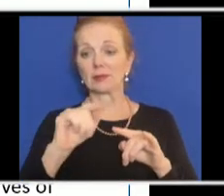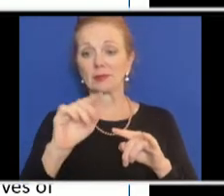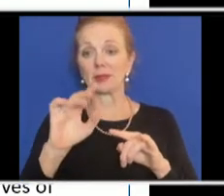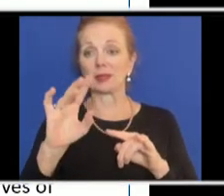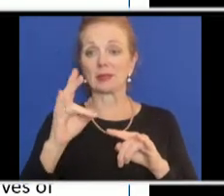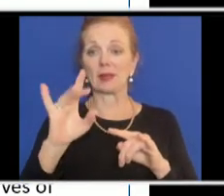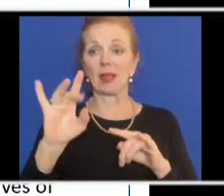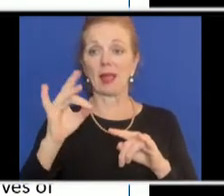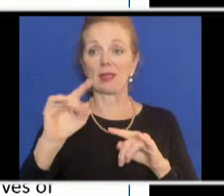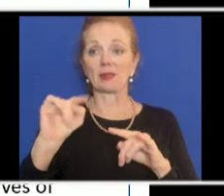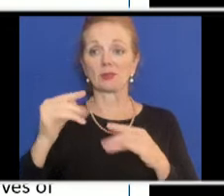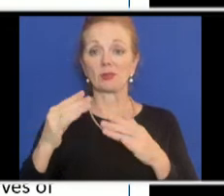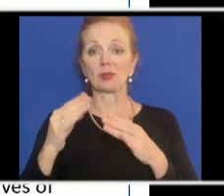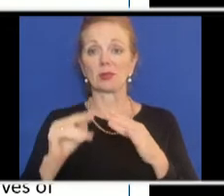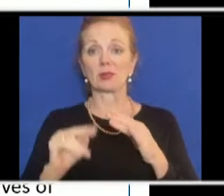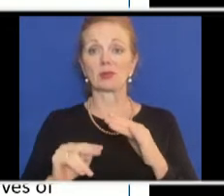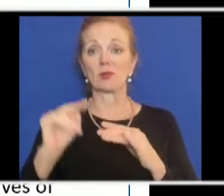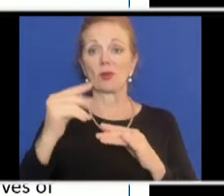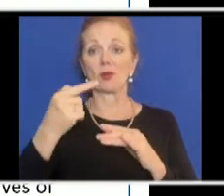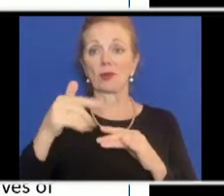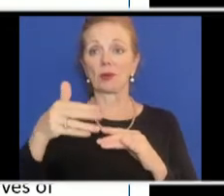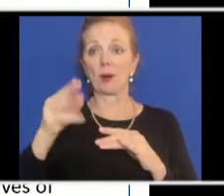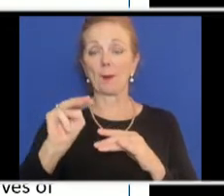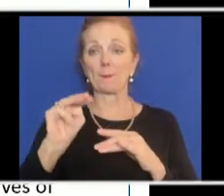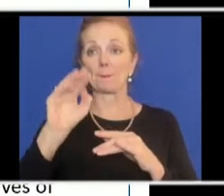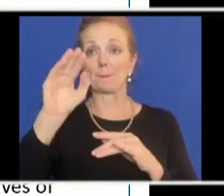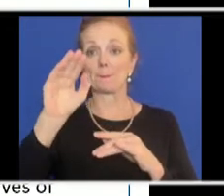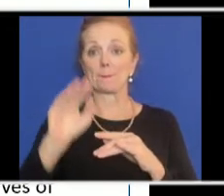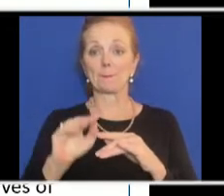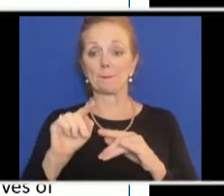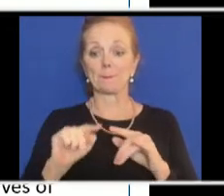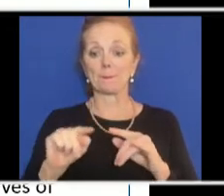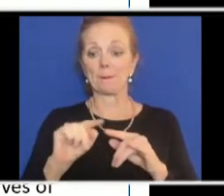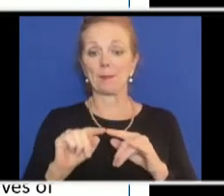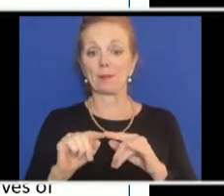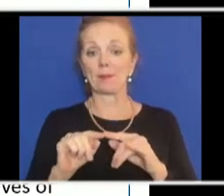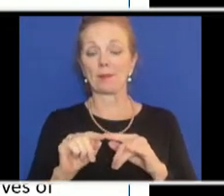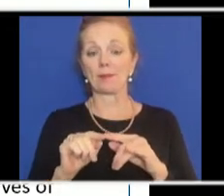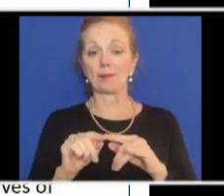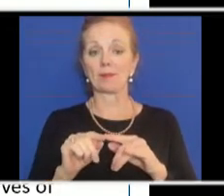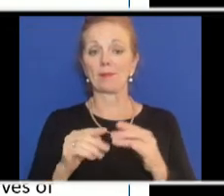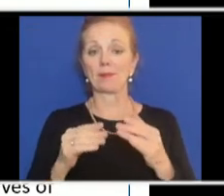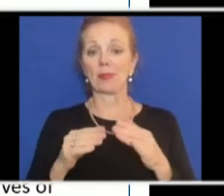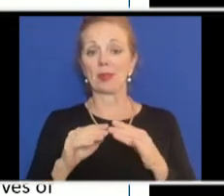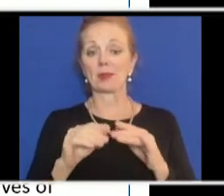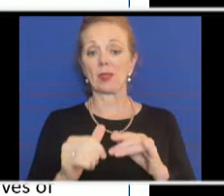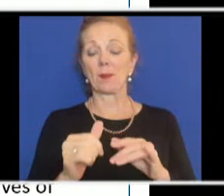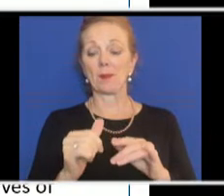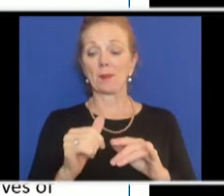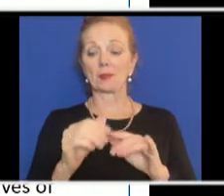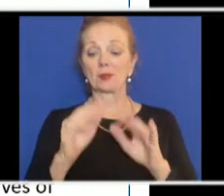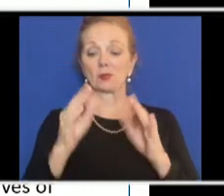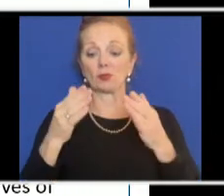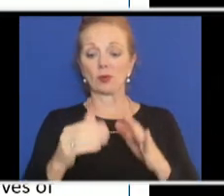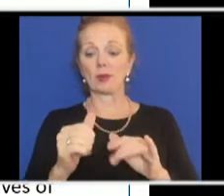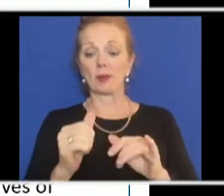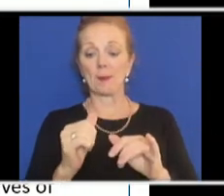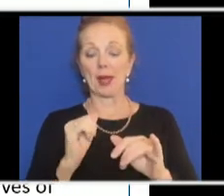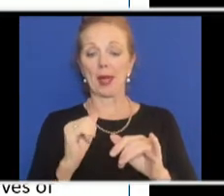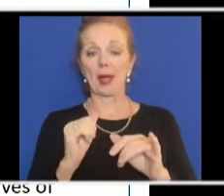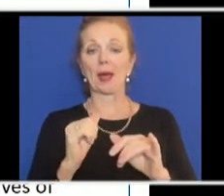and 8th Street as well as North Graham and and then the street to the back which I'm not going to remember